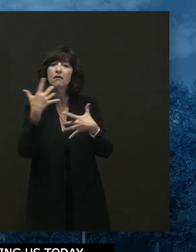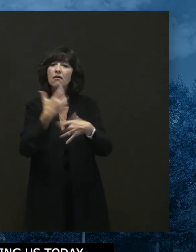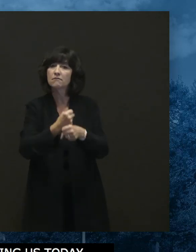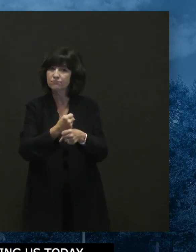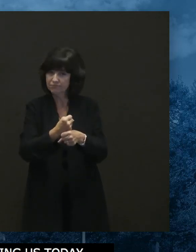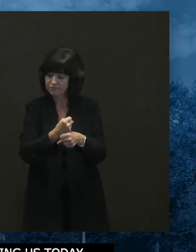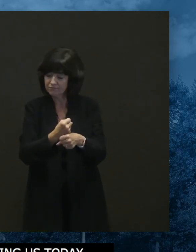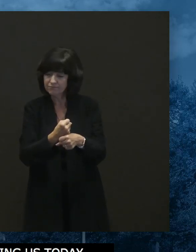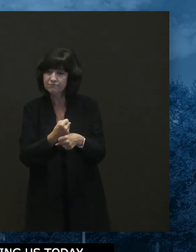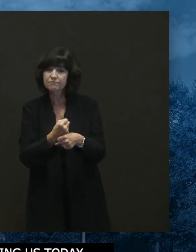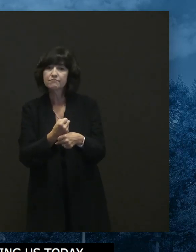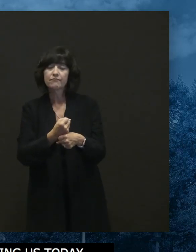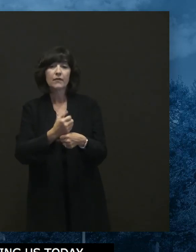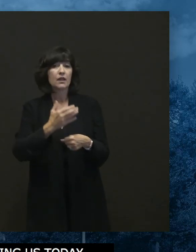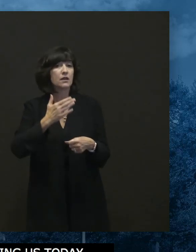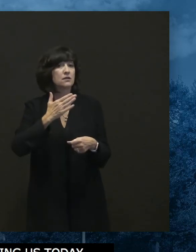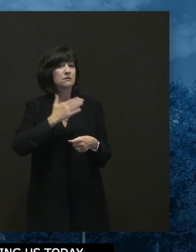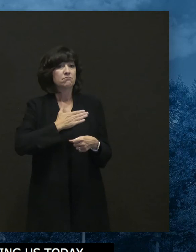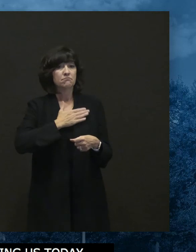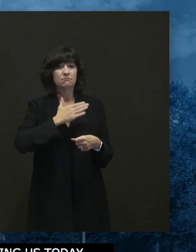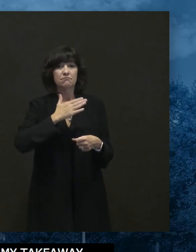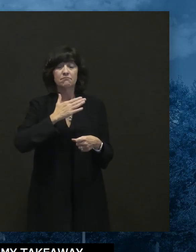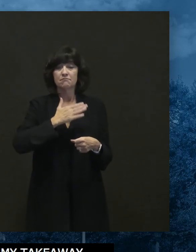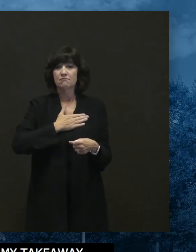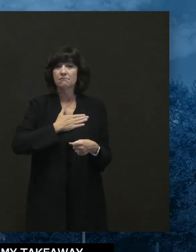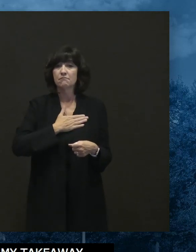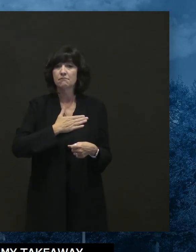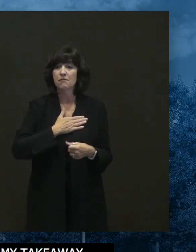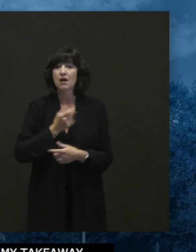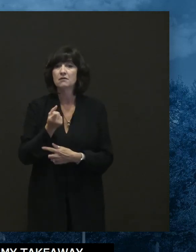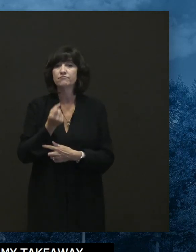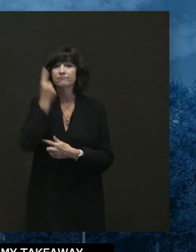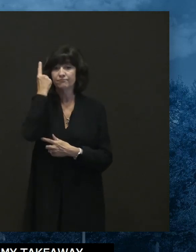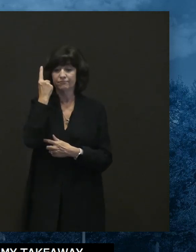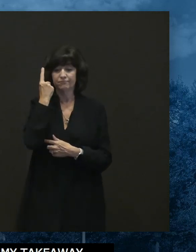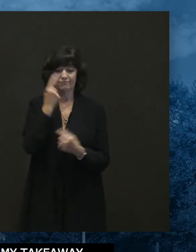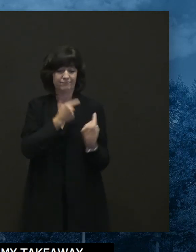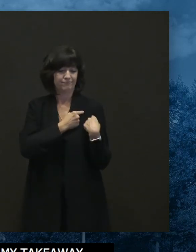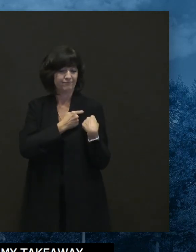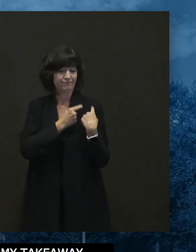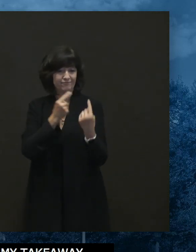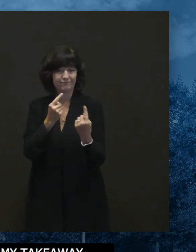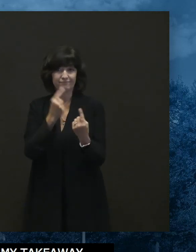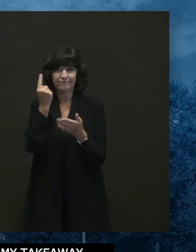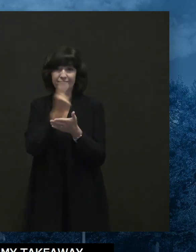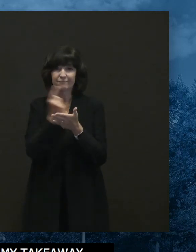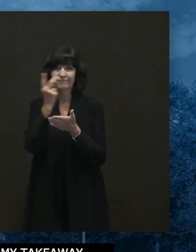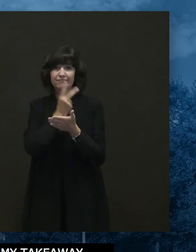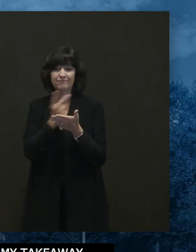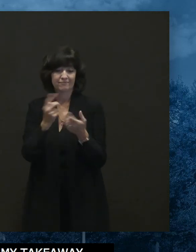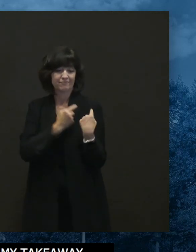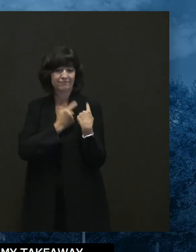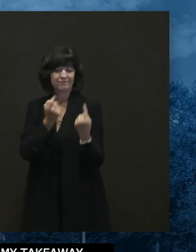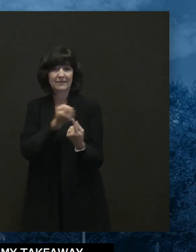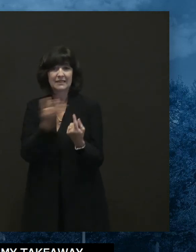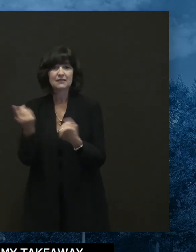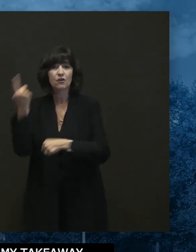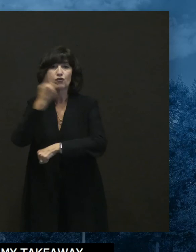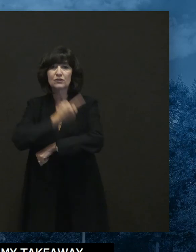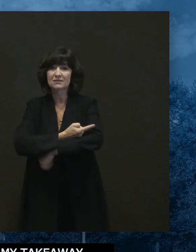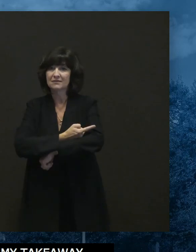from the events of the last week or several days is that nobody is